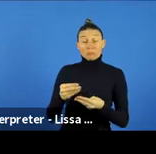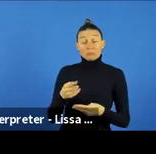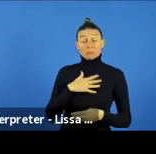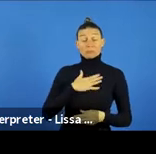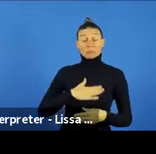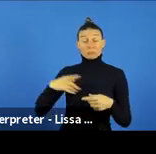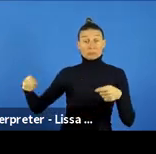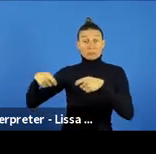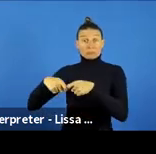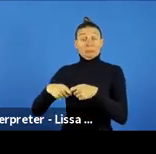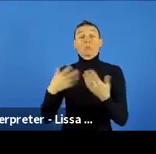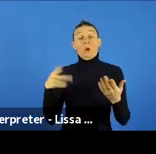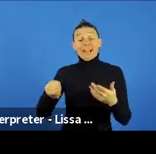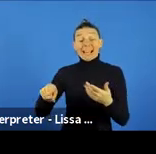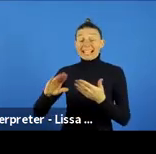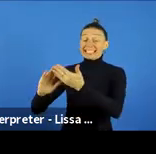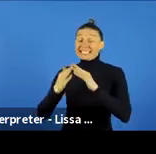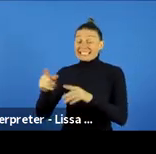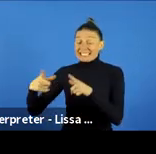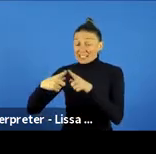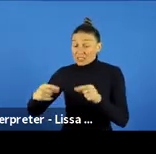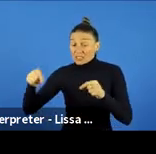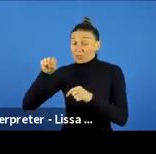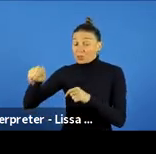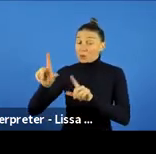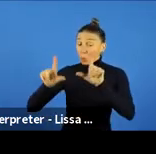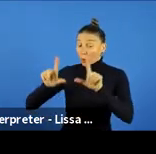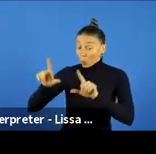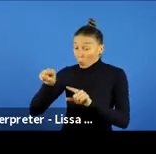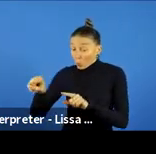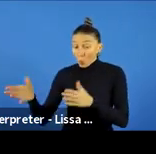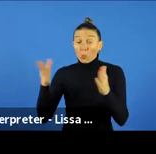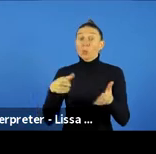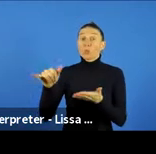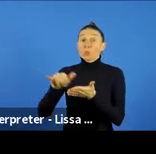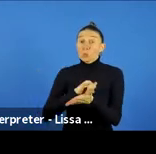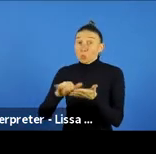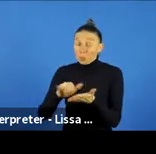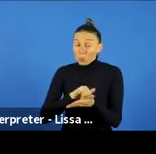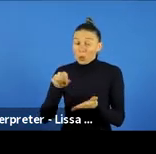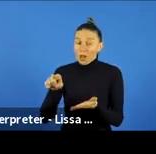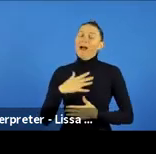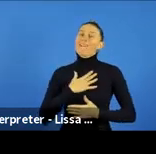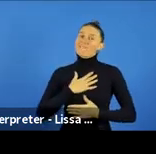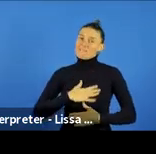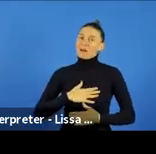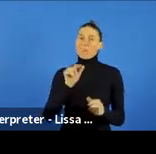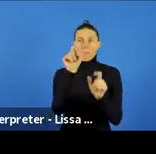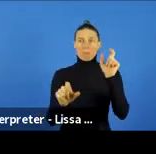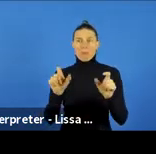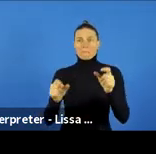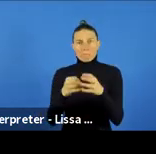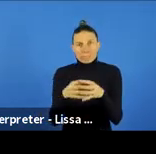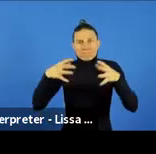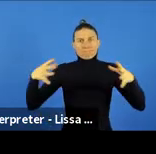of Tokyo, for instance, or New York City in the US use our solution to provide a more inclusive experience to their